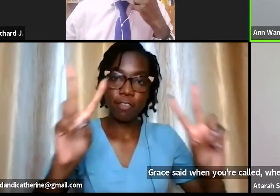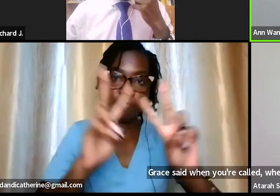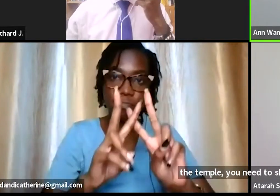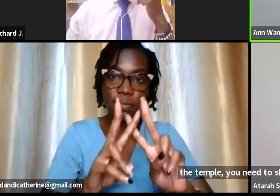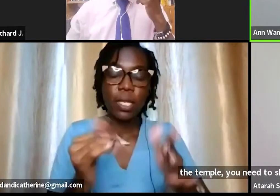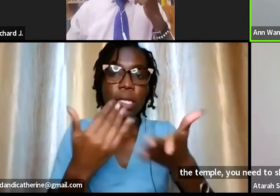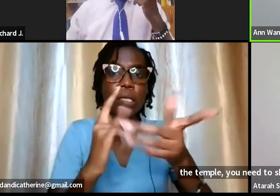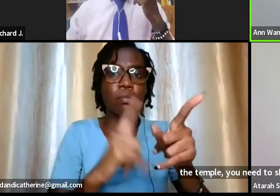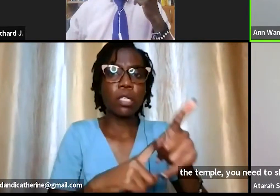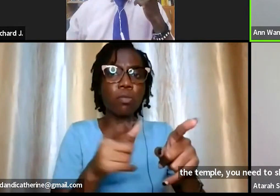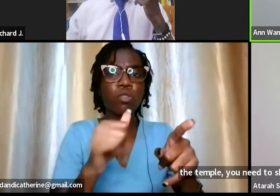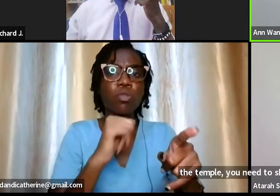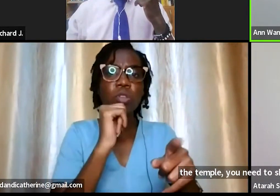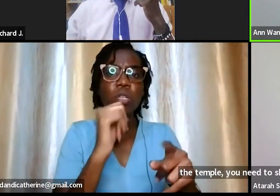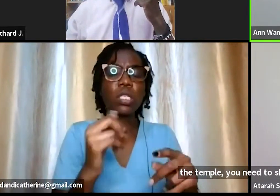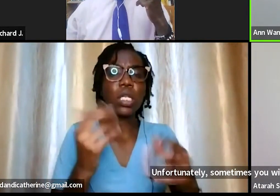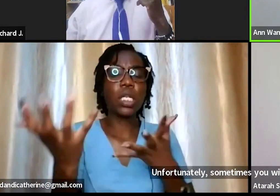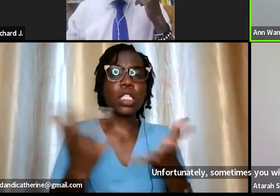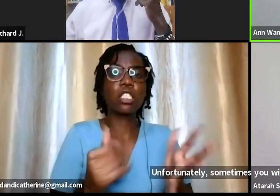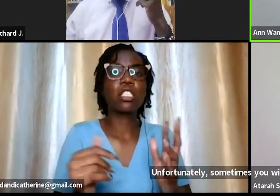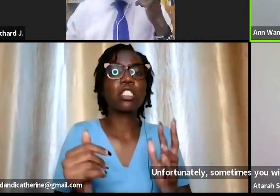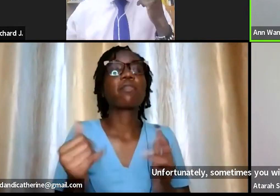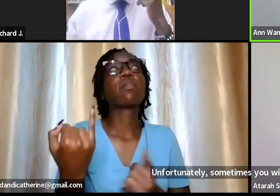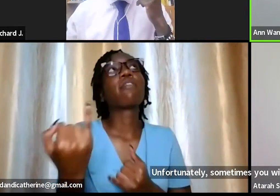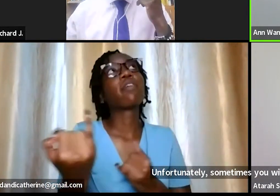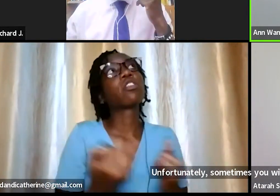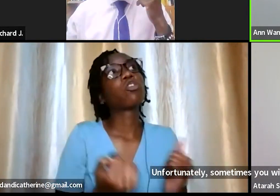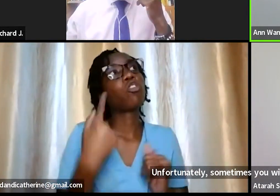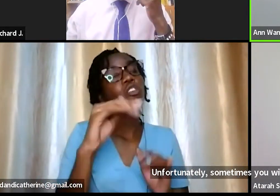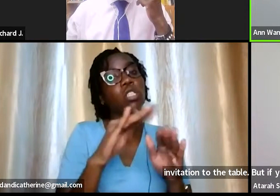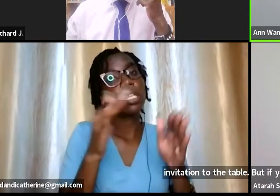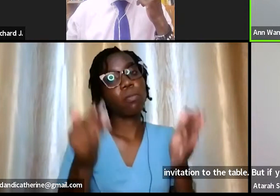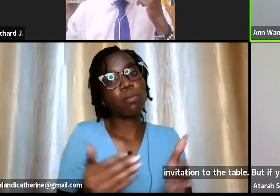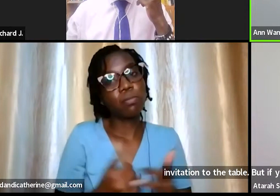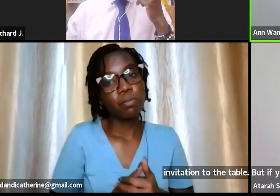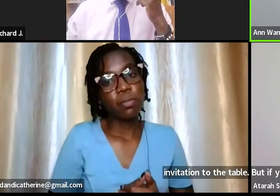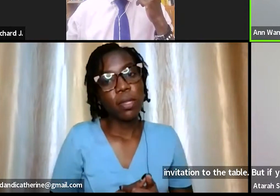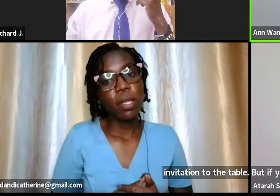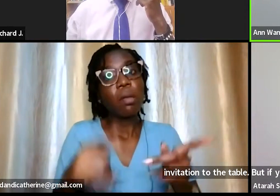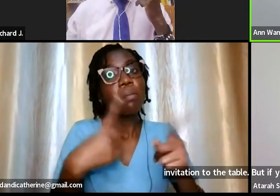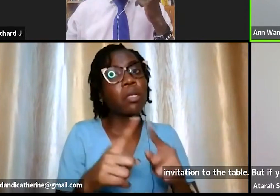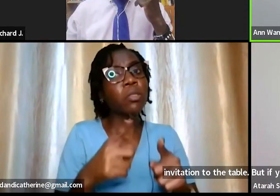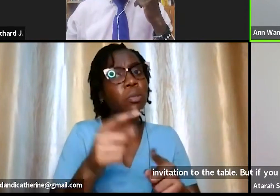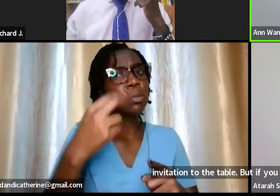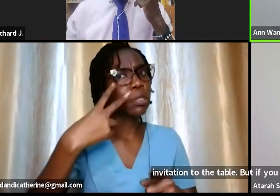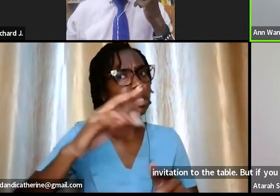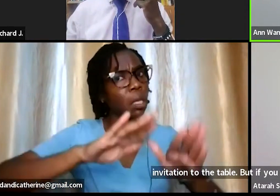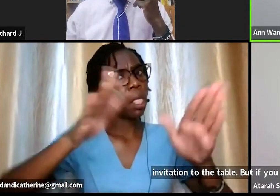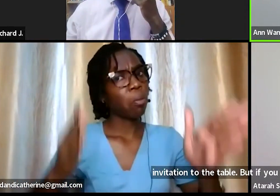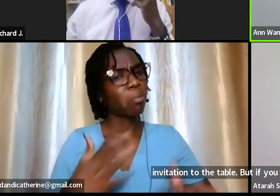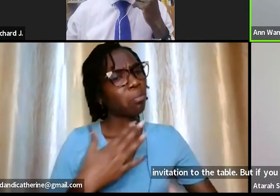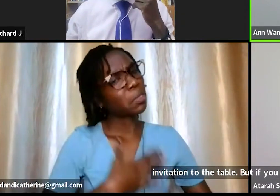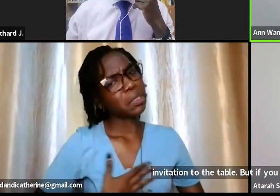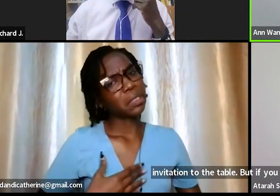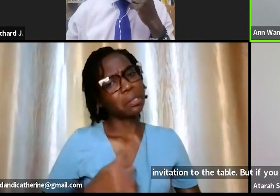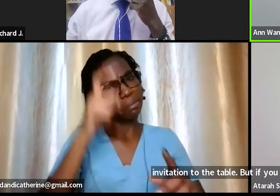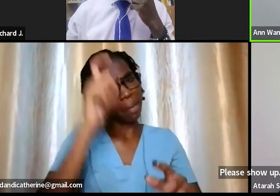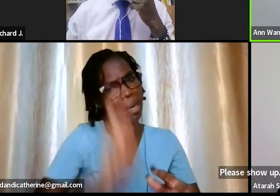you will not receive that invitation to the table. But if you can see the table, please show up.